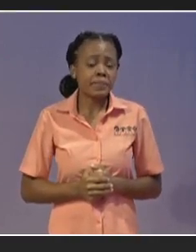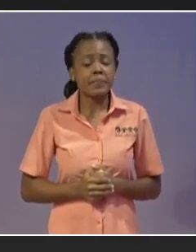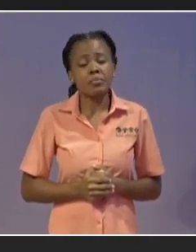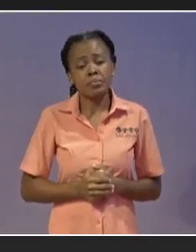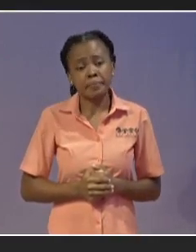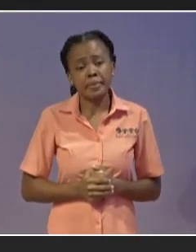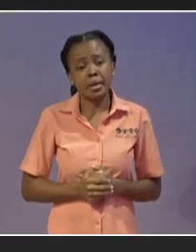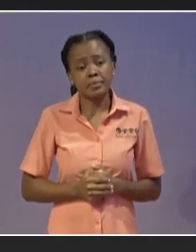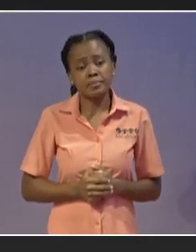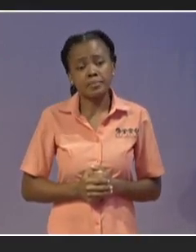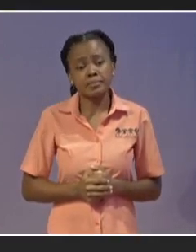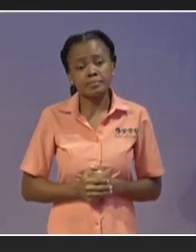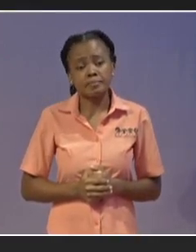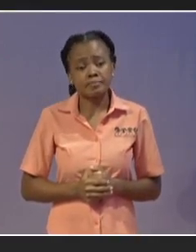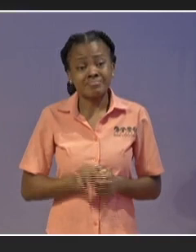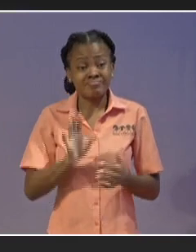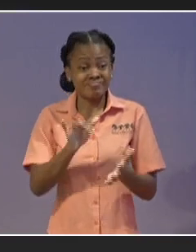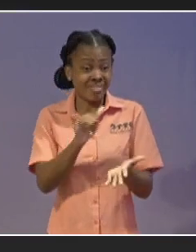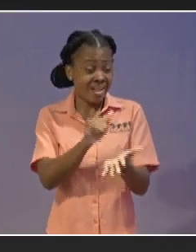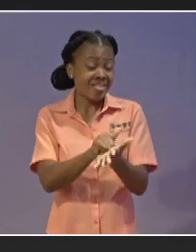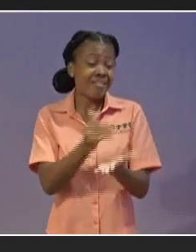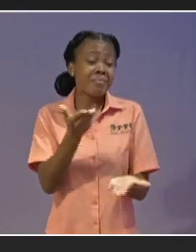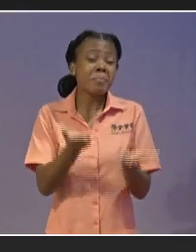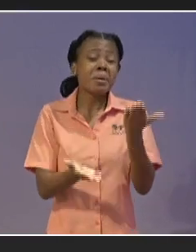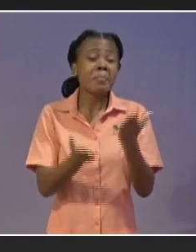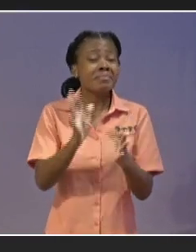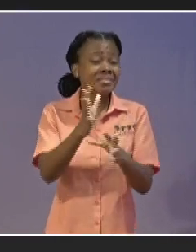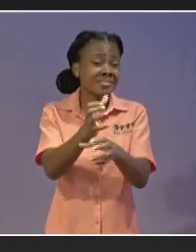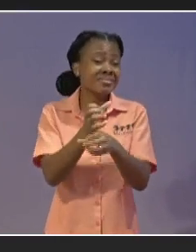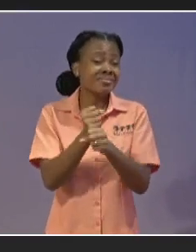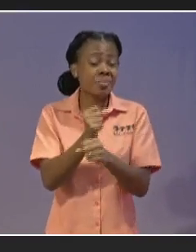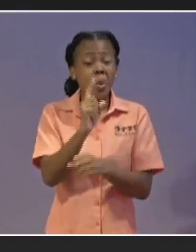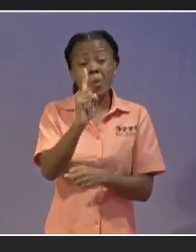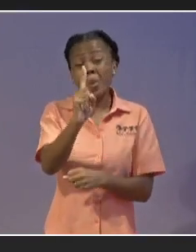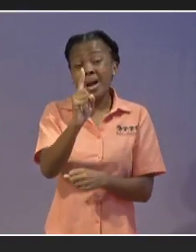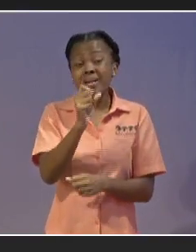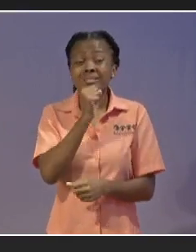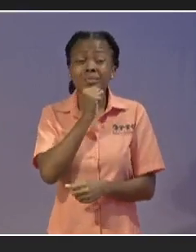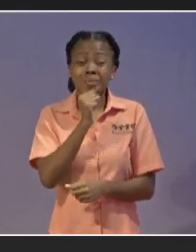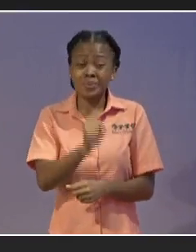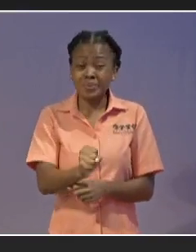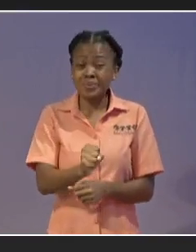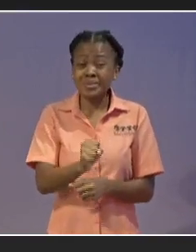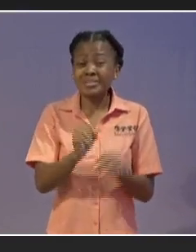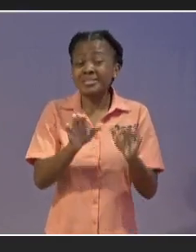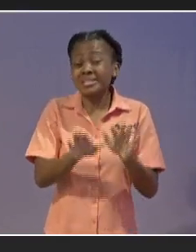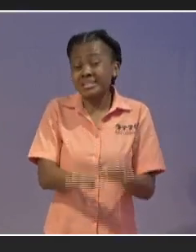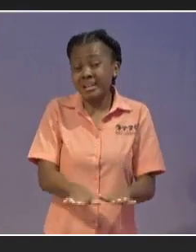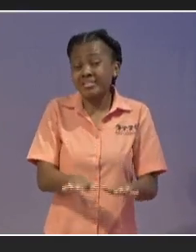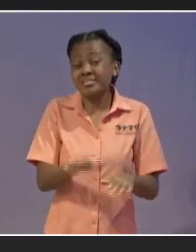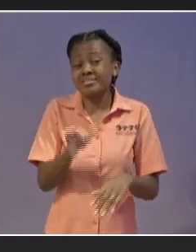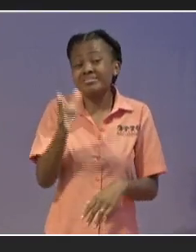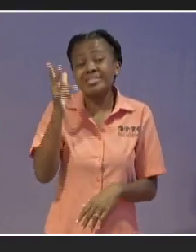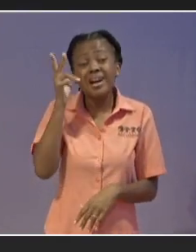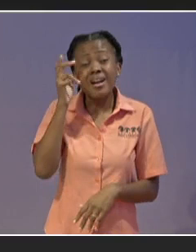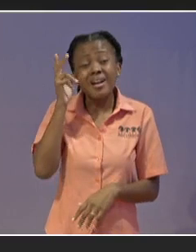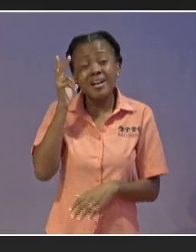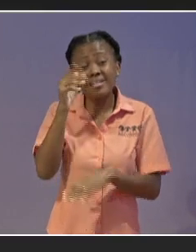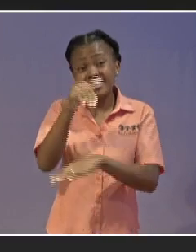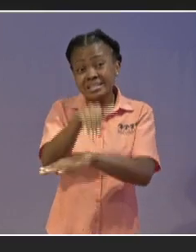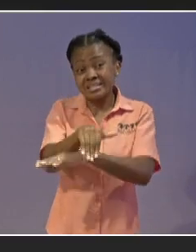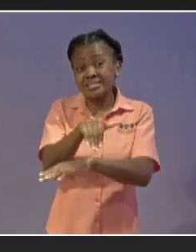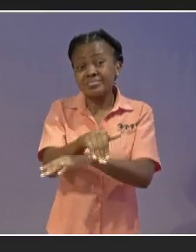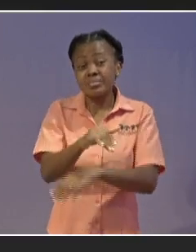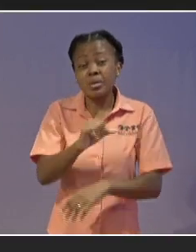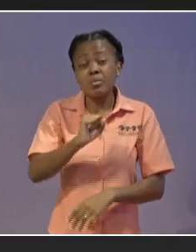And that's usually how you might get your 1-year-old or your 2-year-old sounding sometimes late at night. So you're going to prepare for that, knowing what